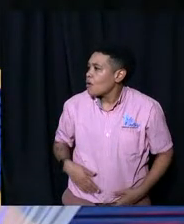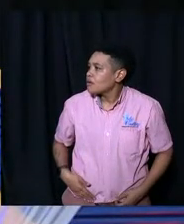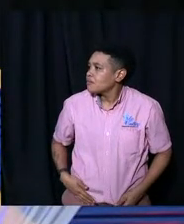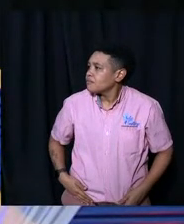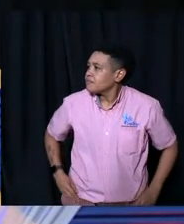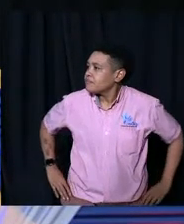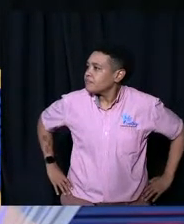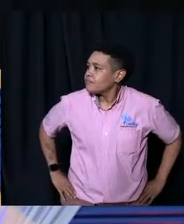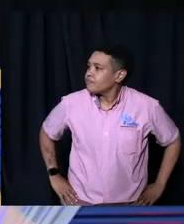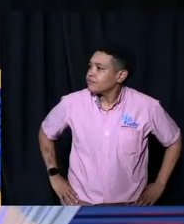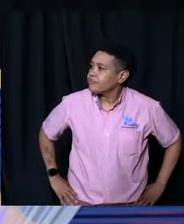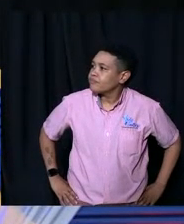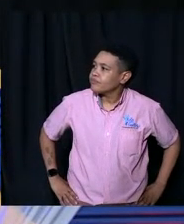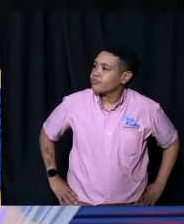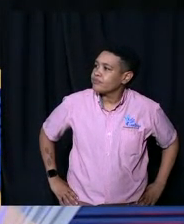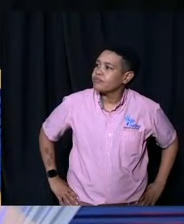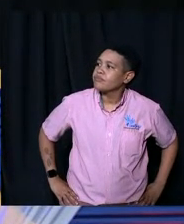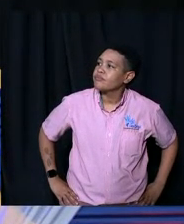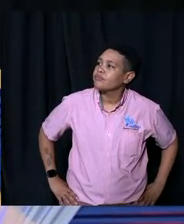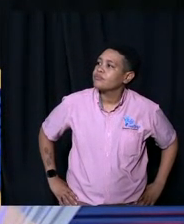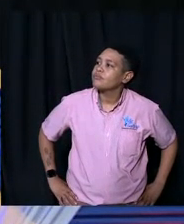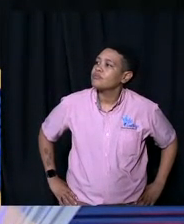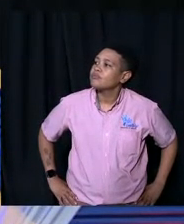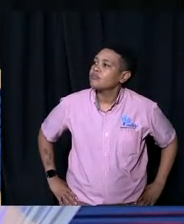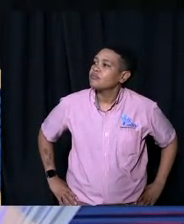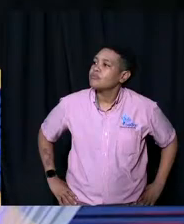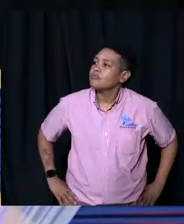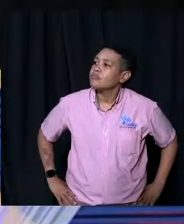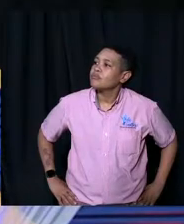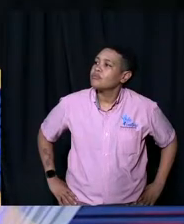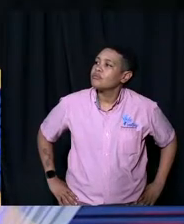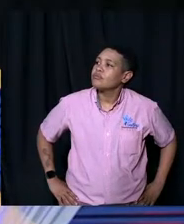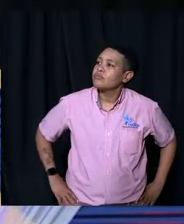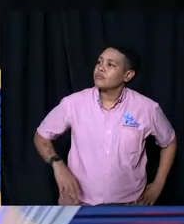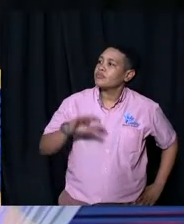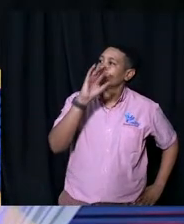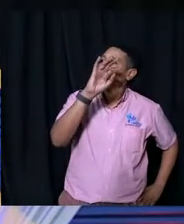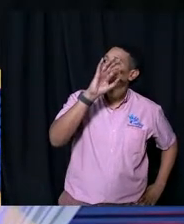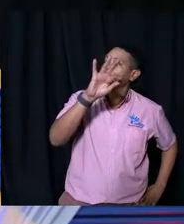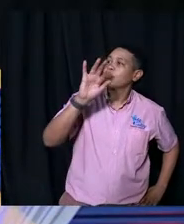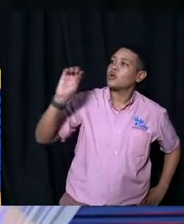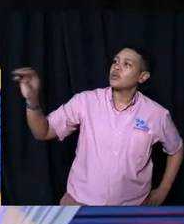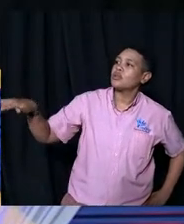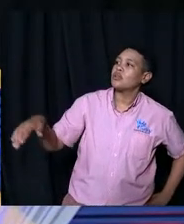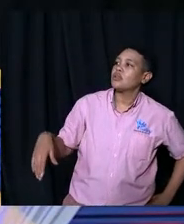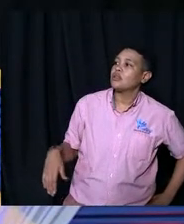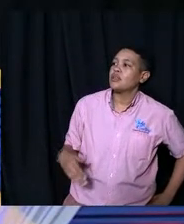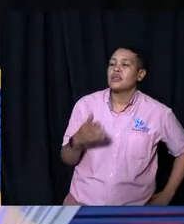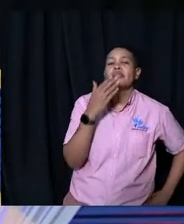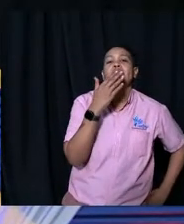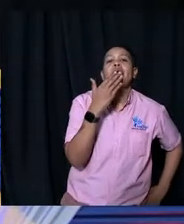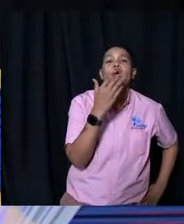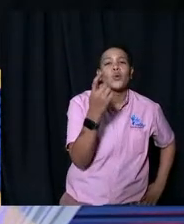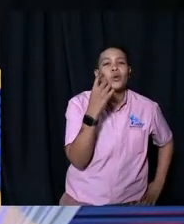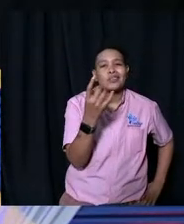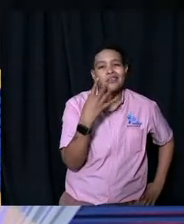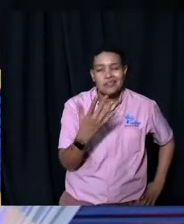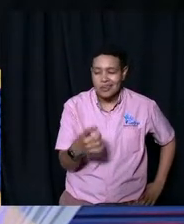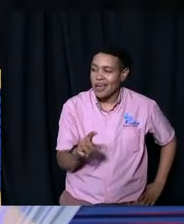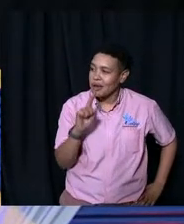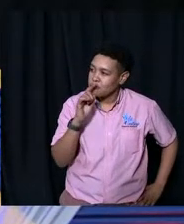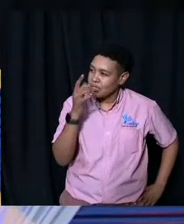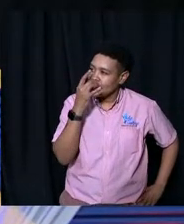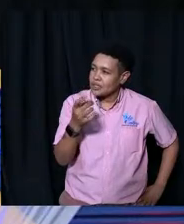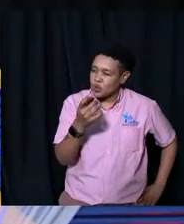That looks like you, Ms. Origio. Yes. That's from Facebook. We thank you for your questions. Thank you for that question. It's a very